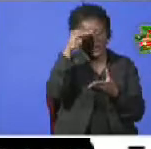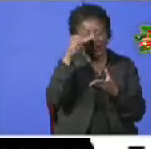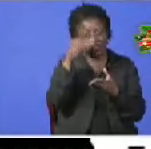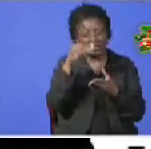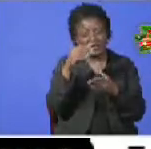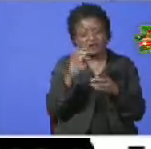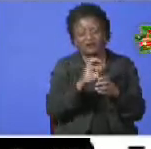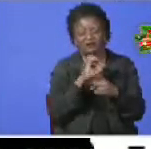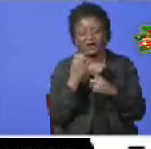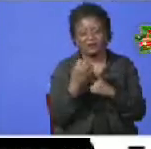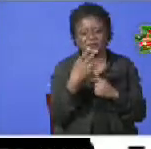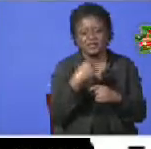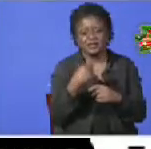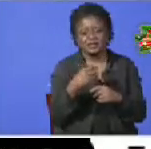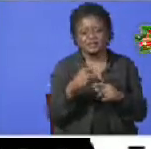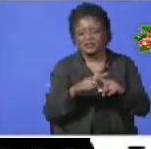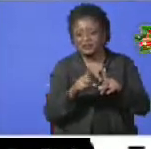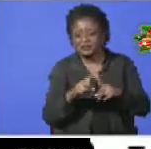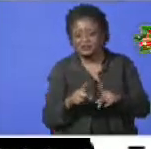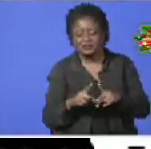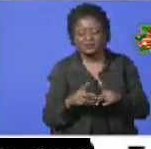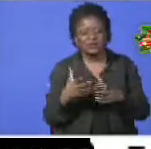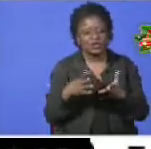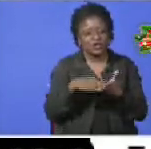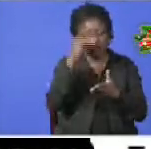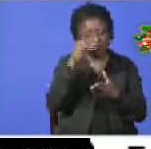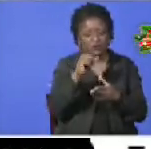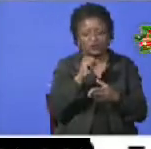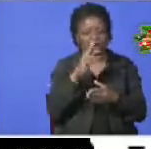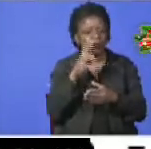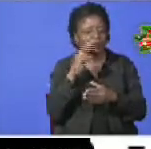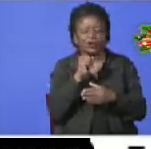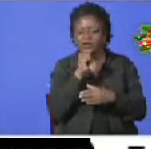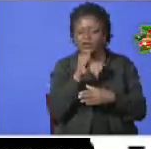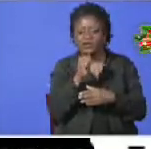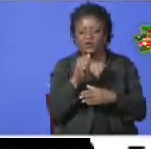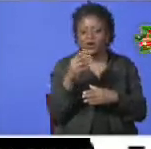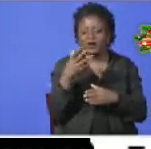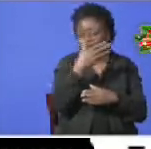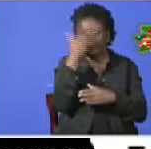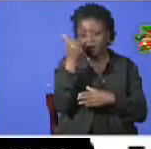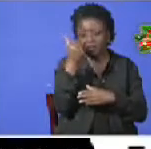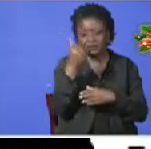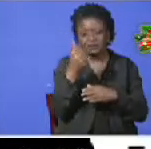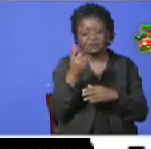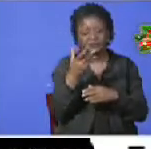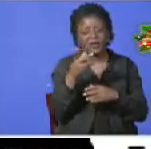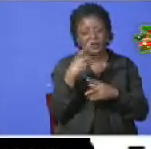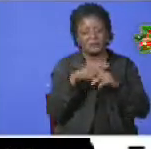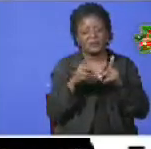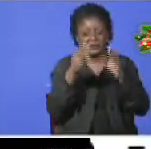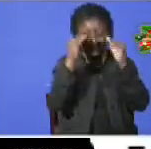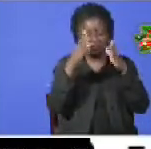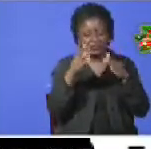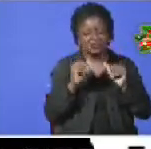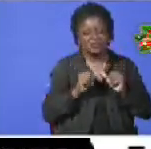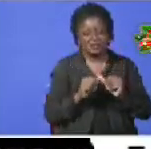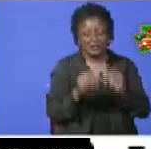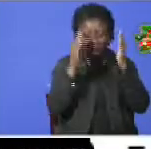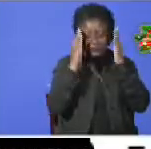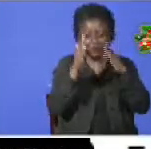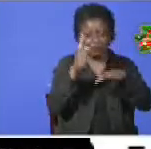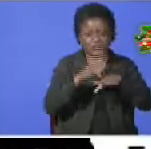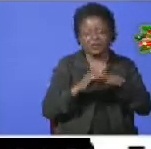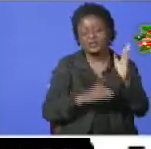not forgotten, would likely benefit most from face-to-face learning, but teachers remain focused on developing new methods for the